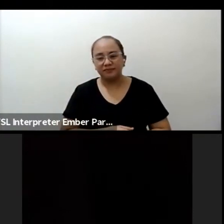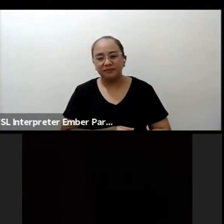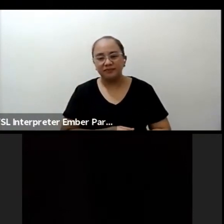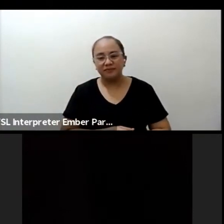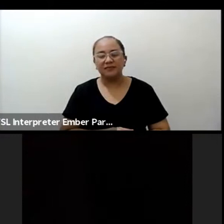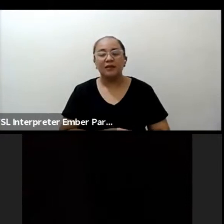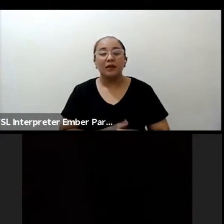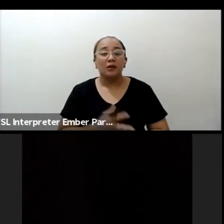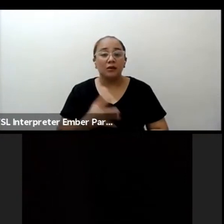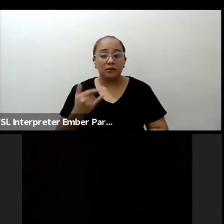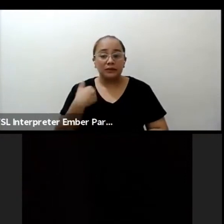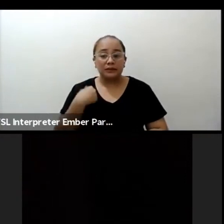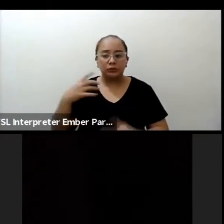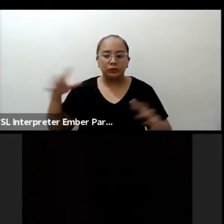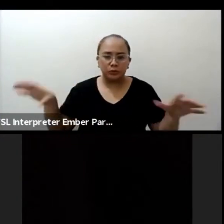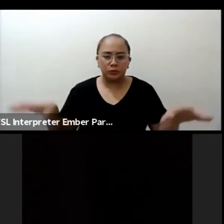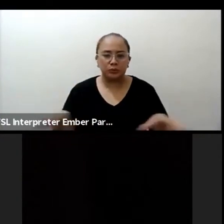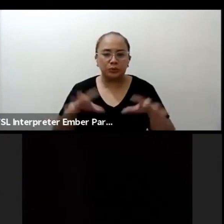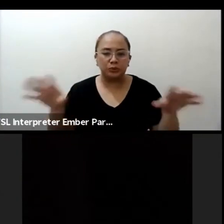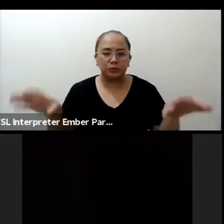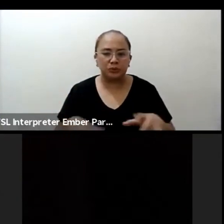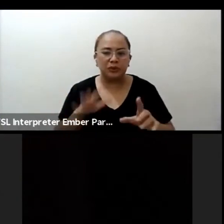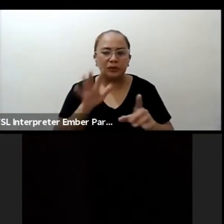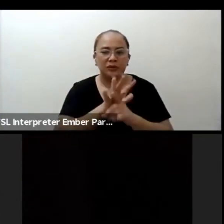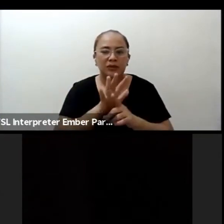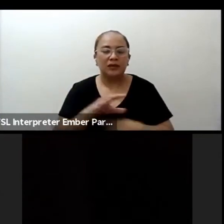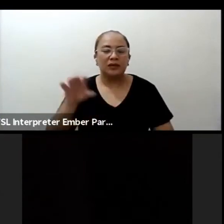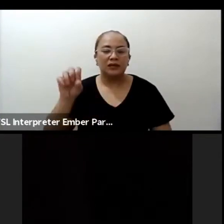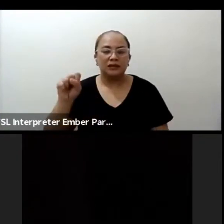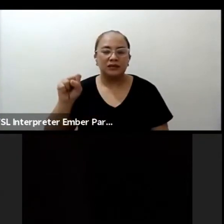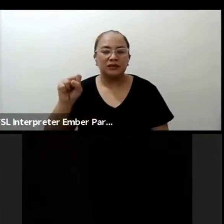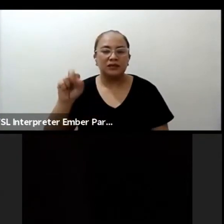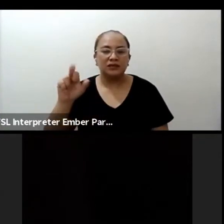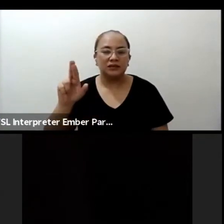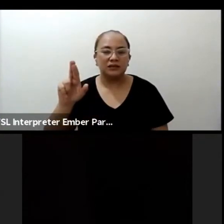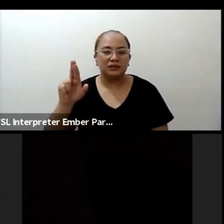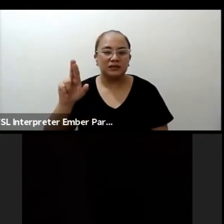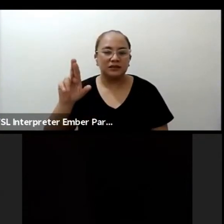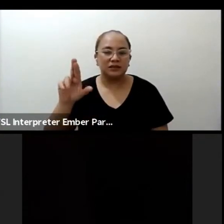And because of his efforts there, he was known as the SARS Tsar.